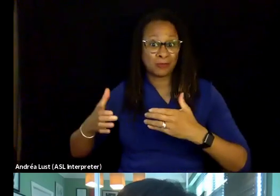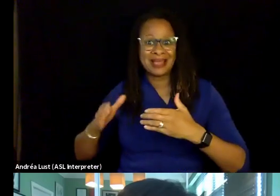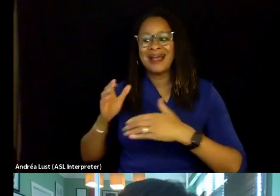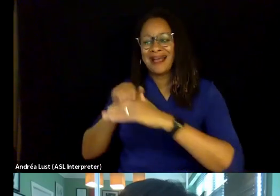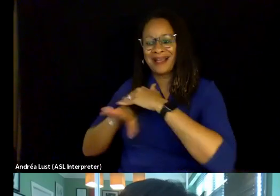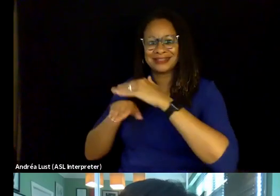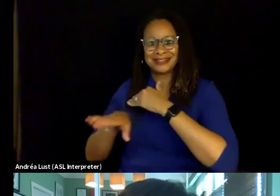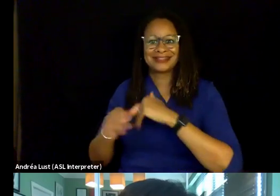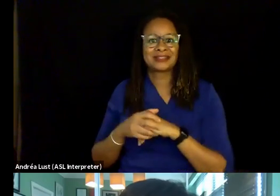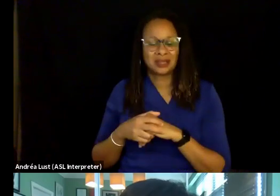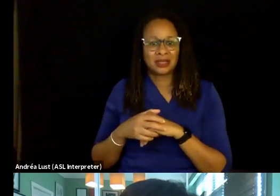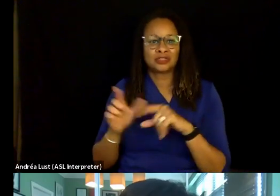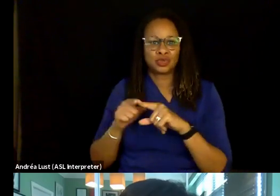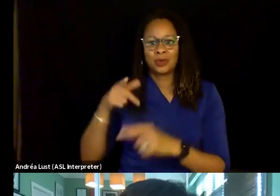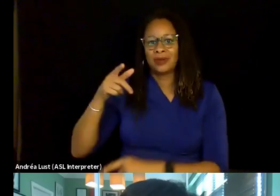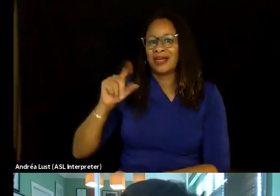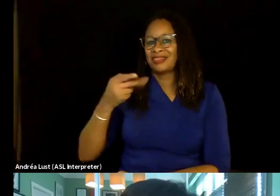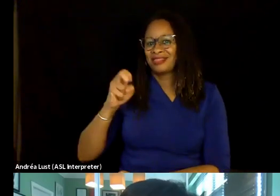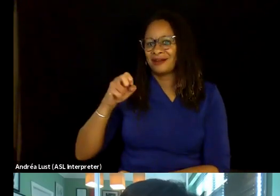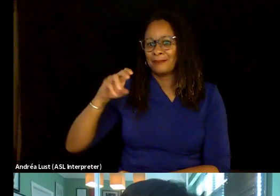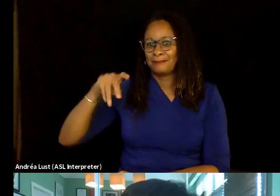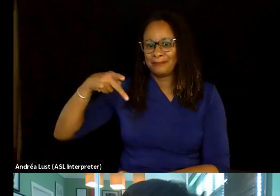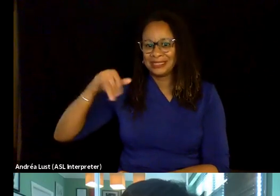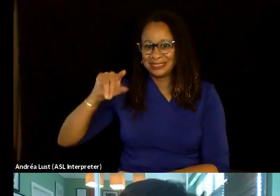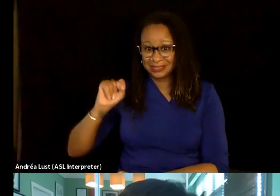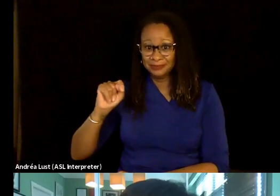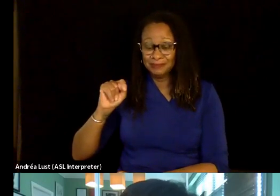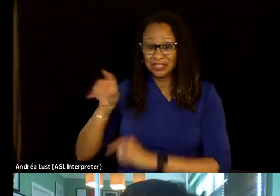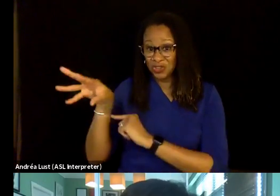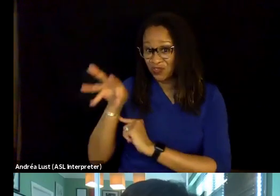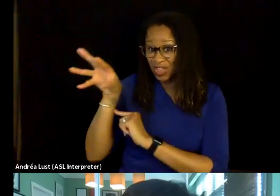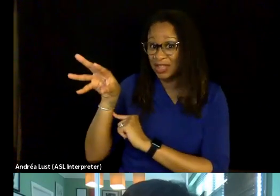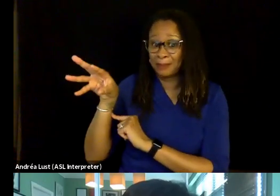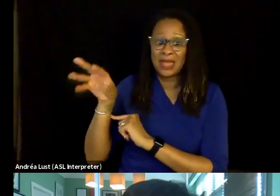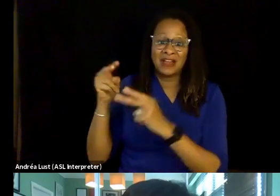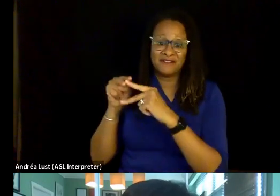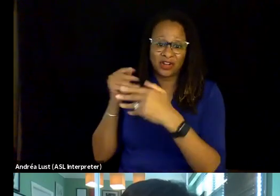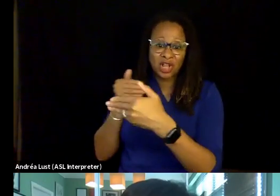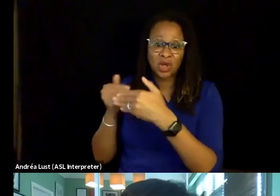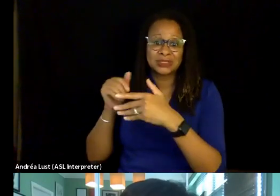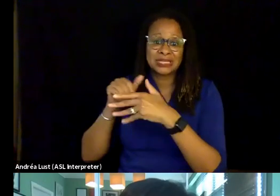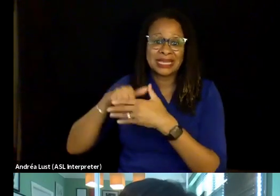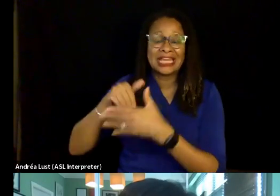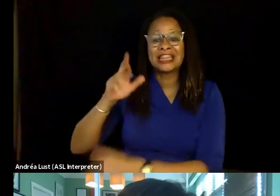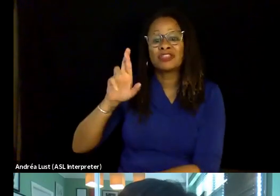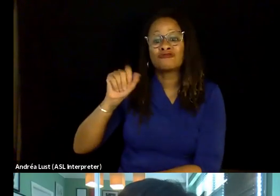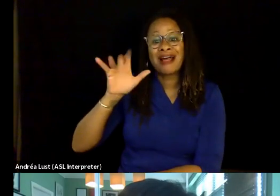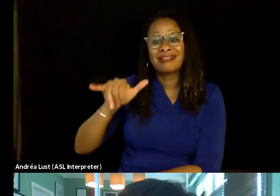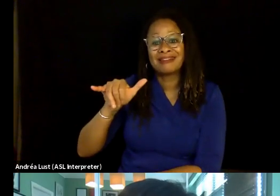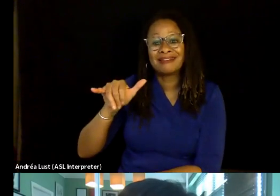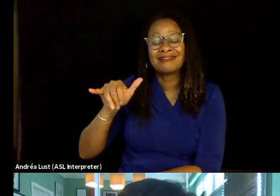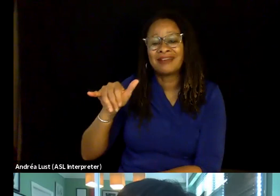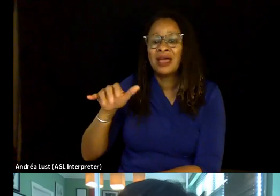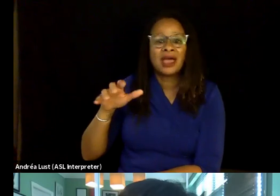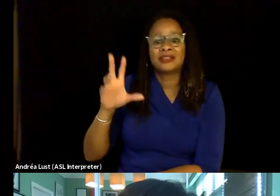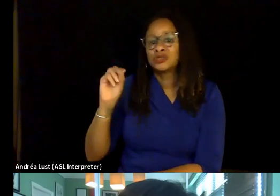access to the pit, to film in very close up in the rallies. Otherwise we would have been in the media box and there was no way we could get that